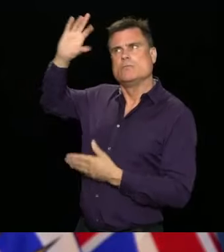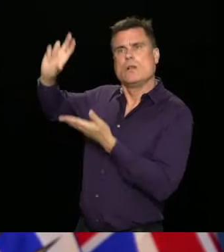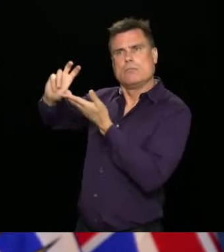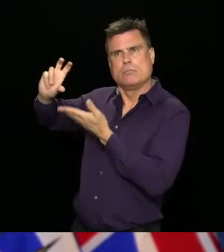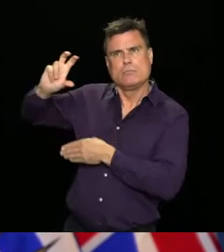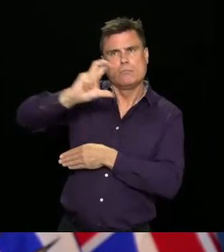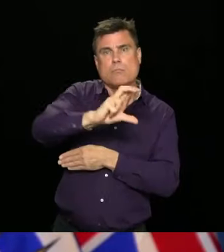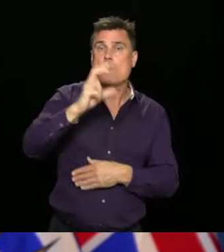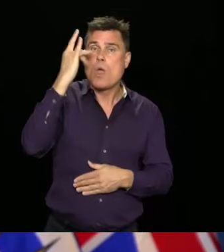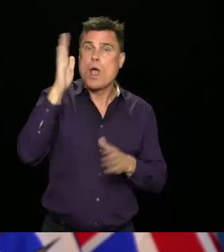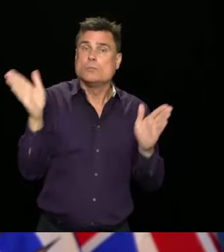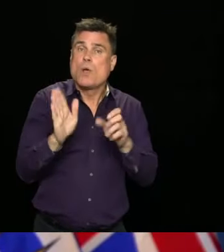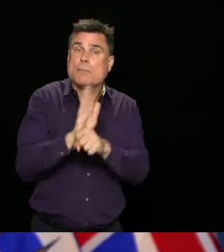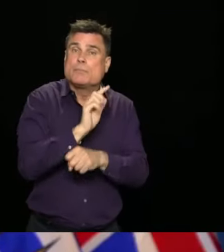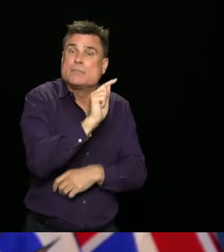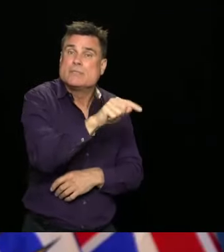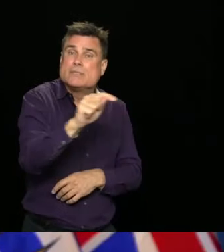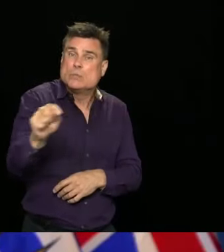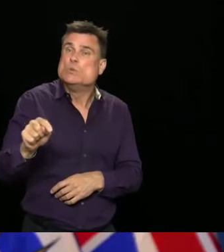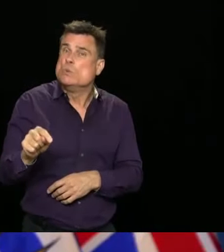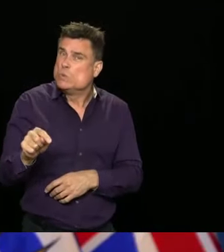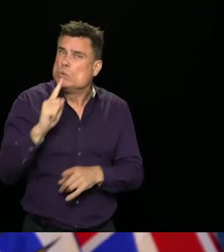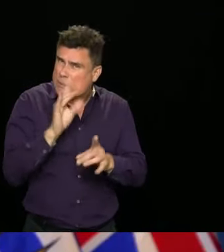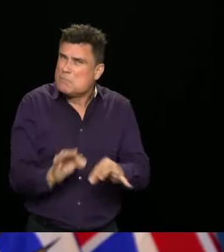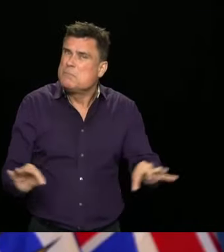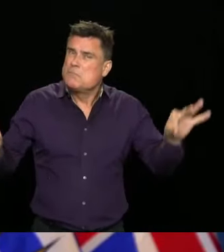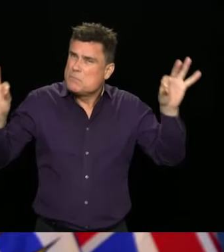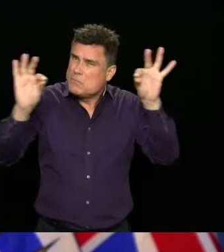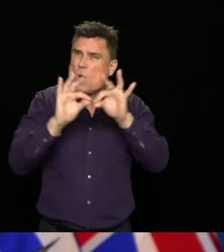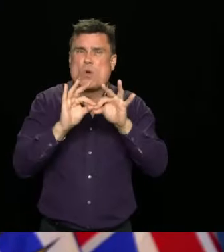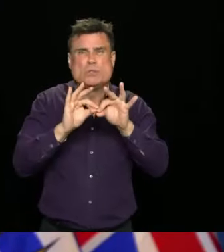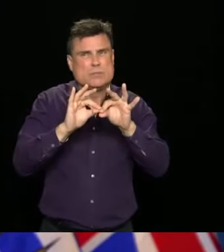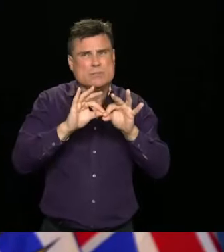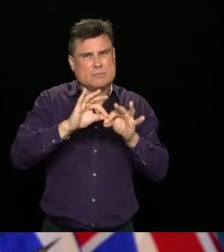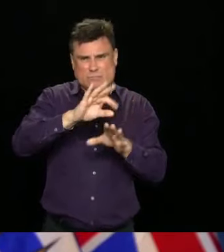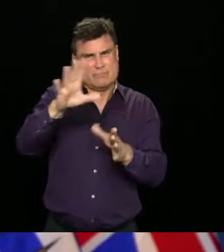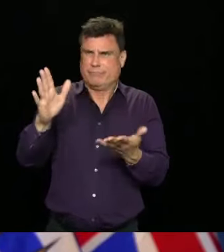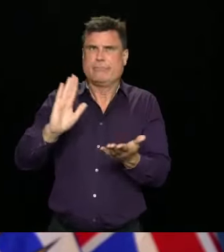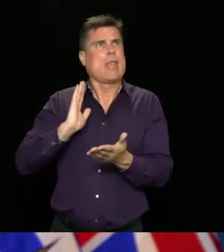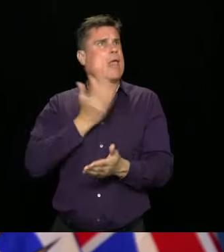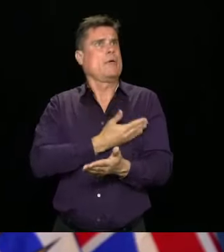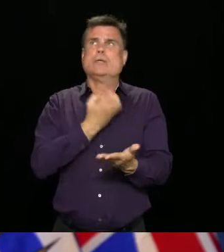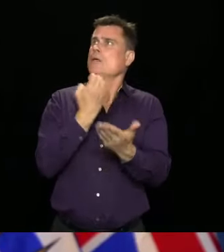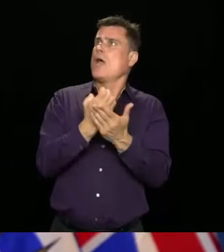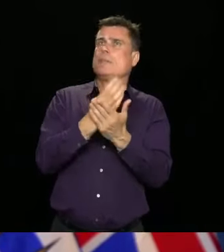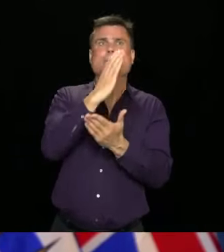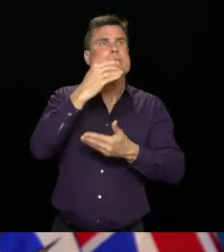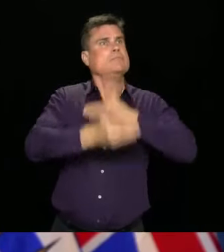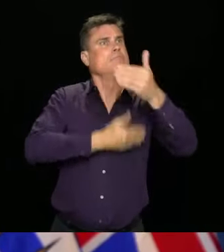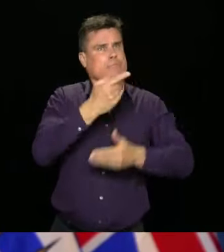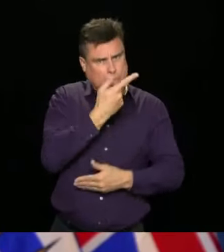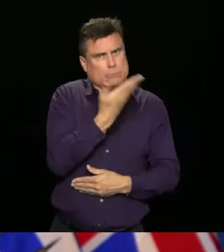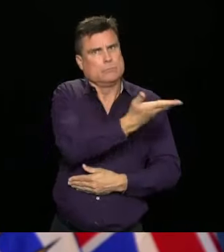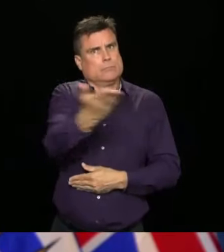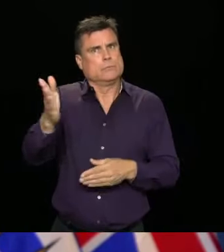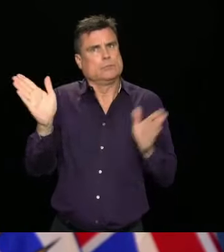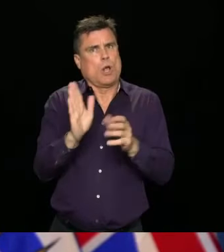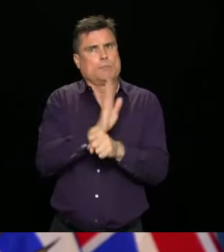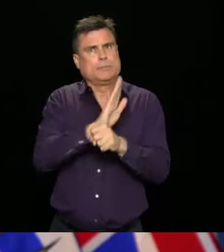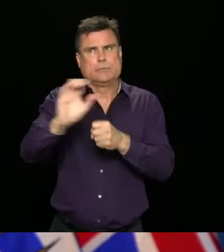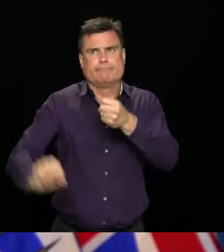know that small businesses are a large part of our economy here in British Columbia. We need them to be able to restart and to be able to help